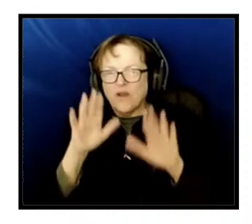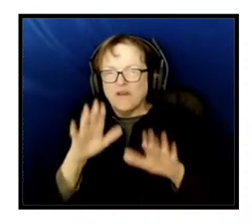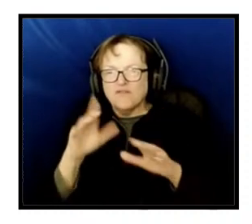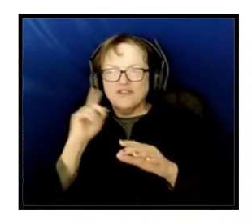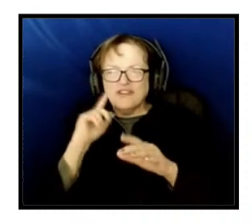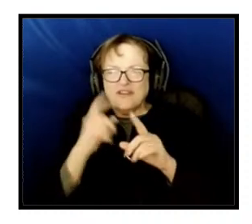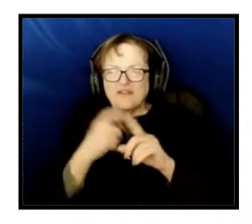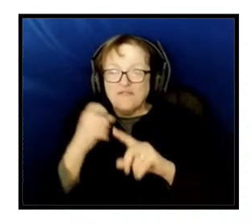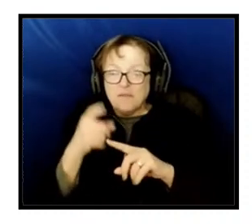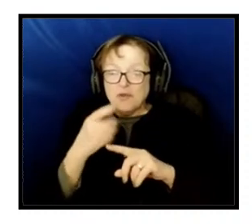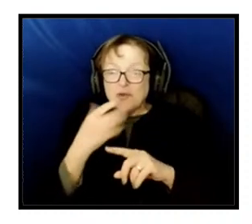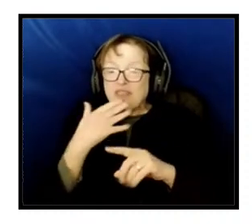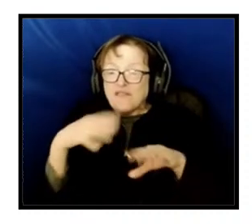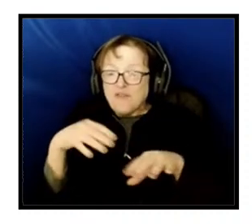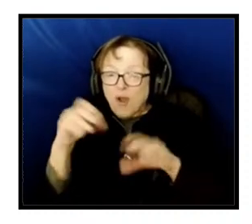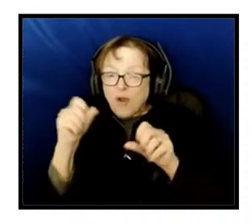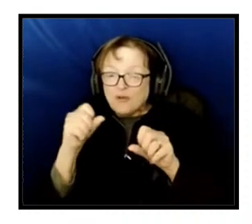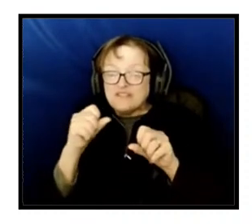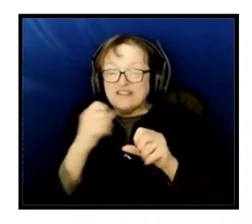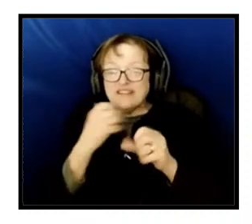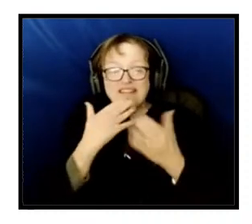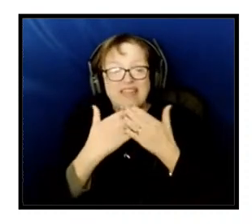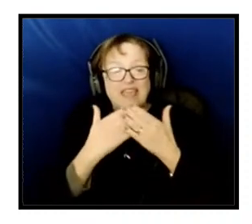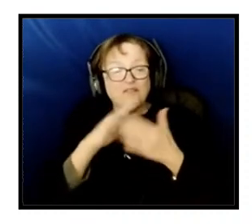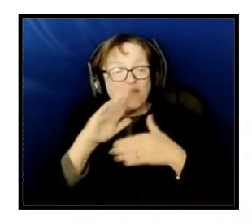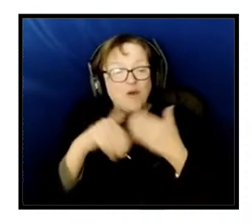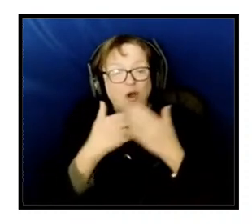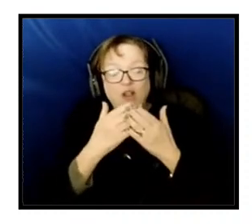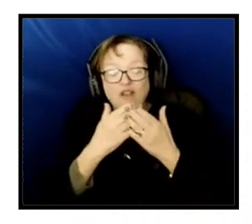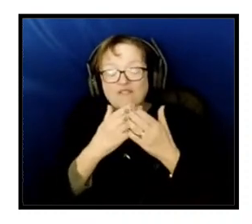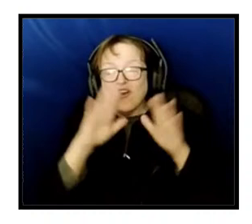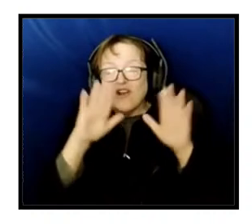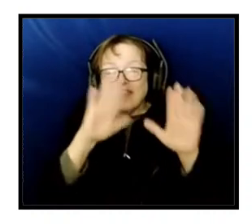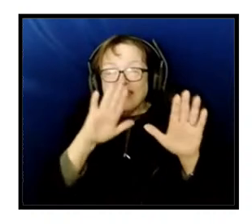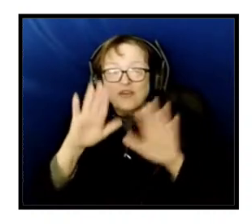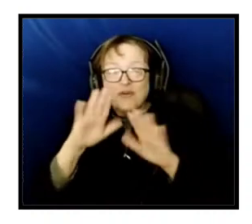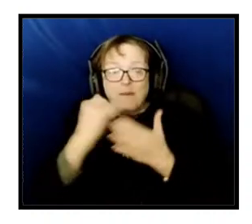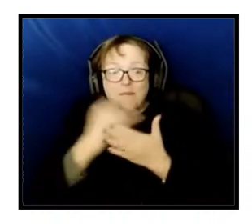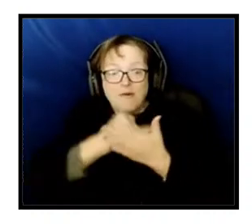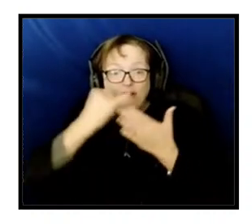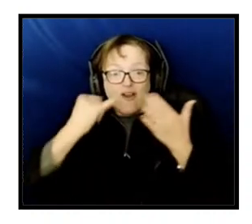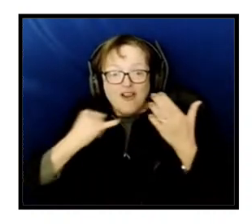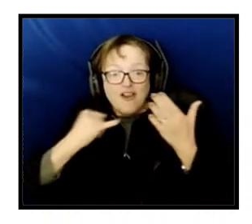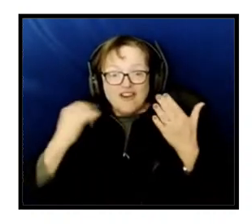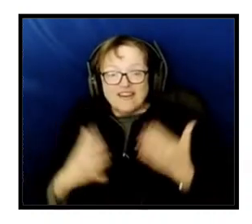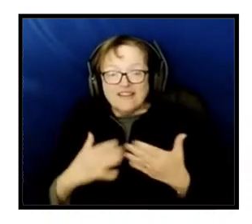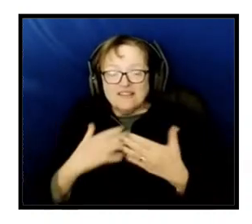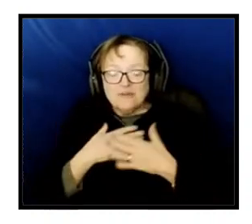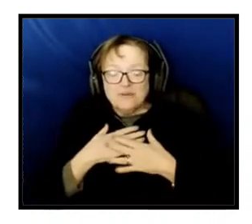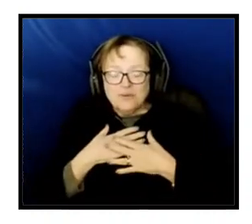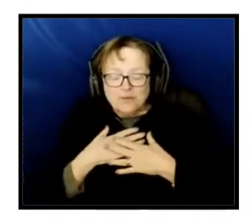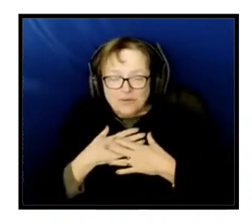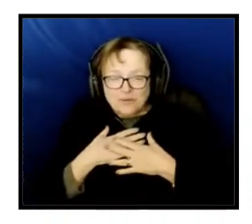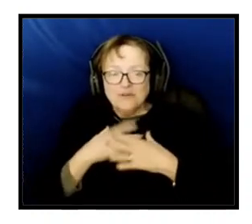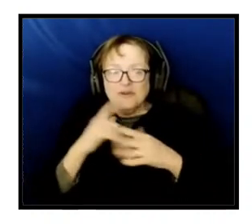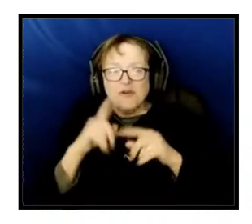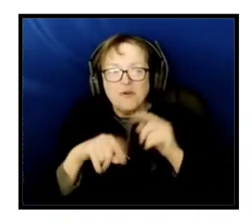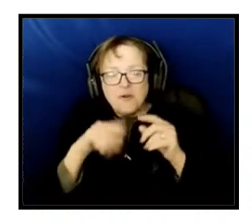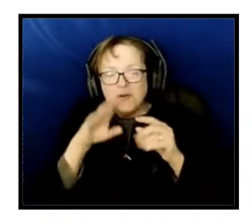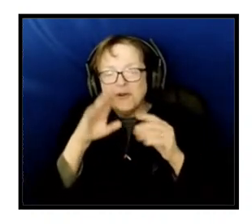Thank you for hosting. Thank you to all of our incredible artists. Could not be